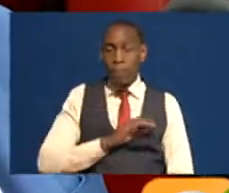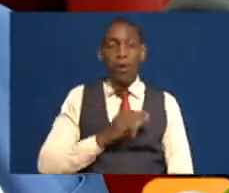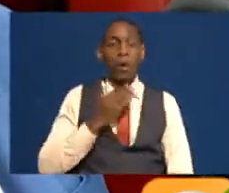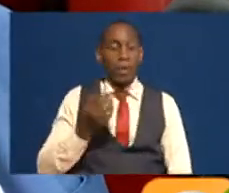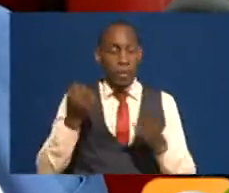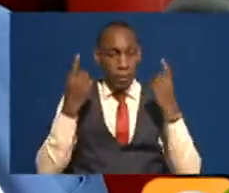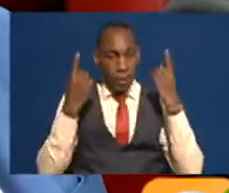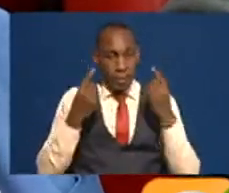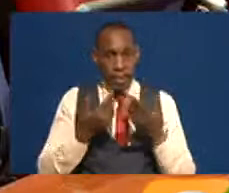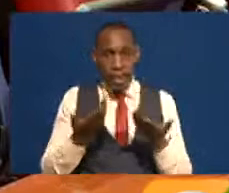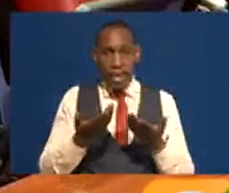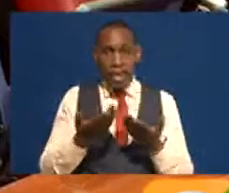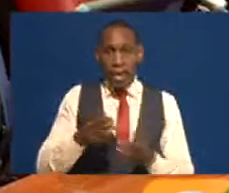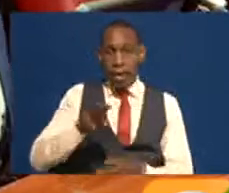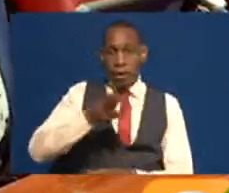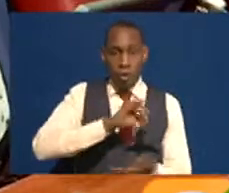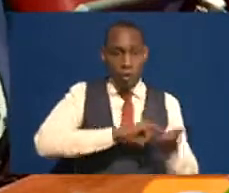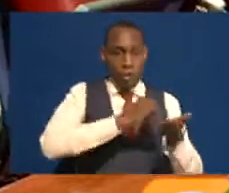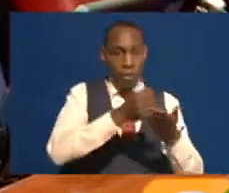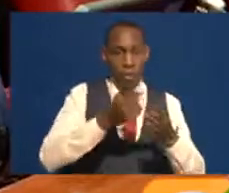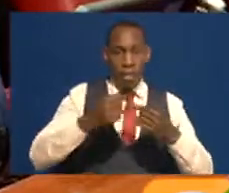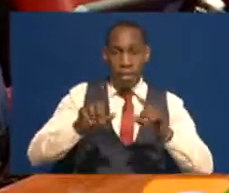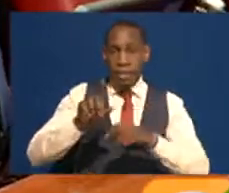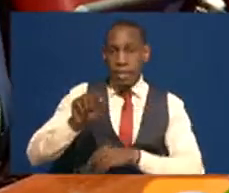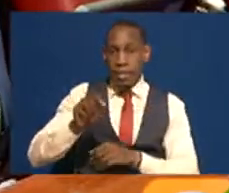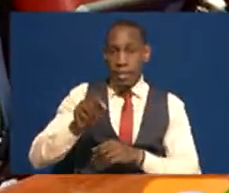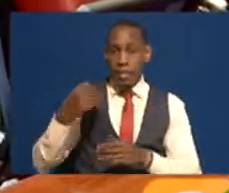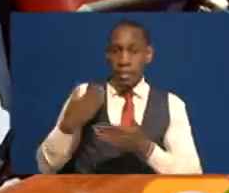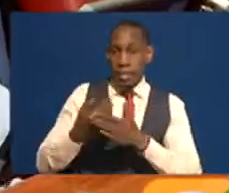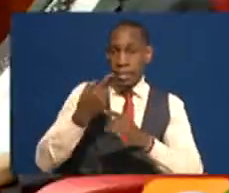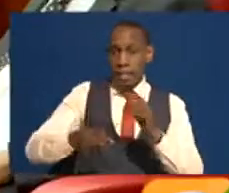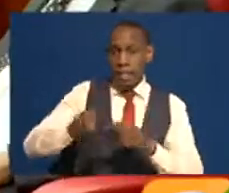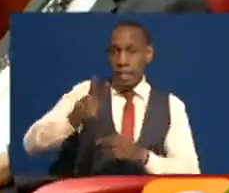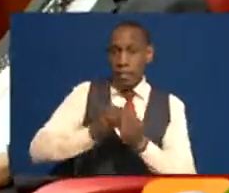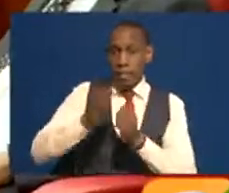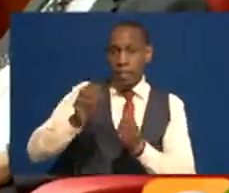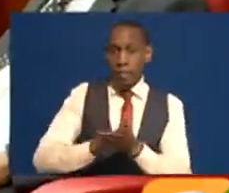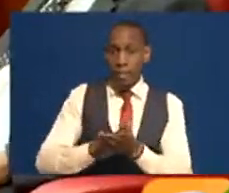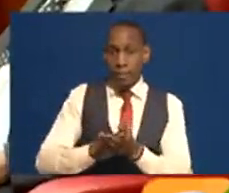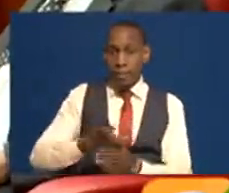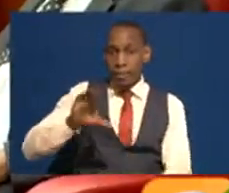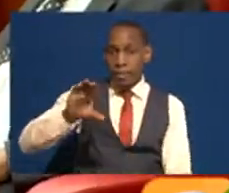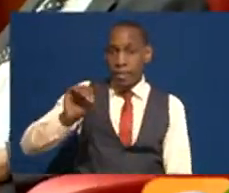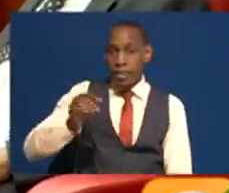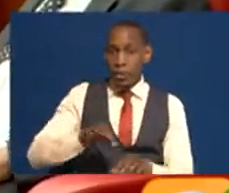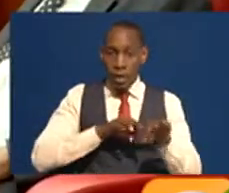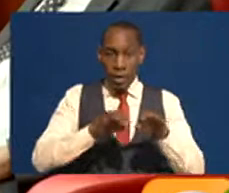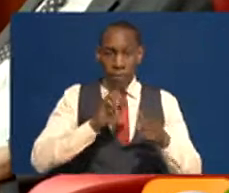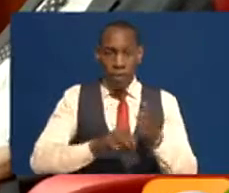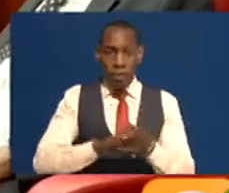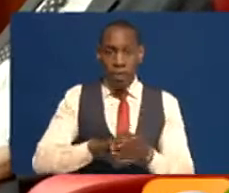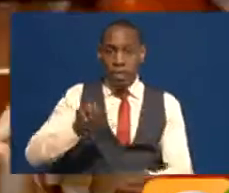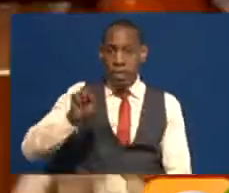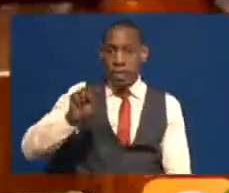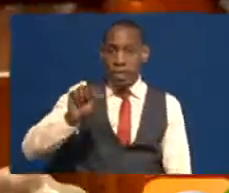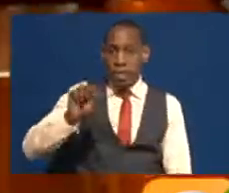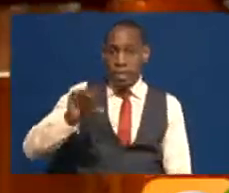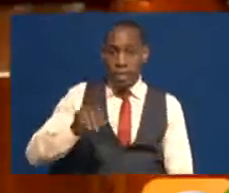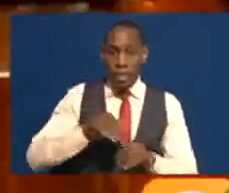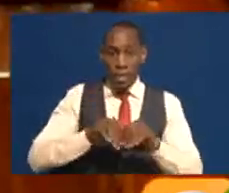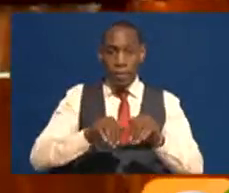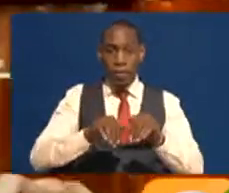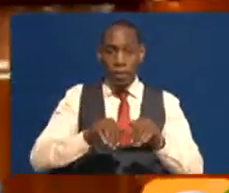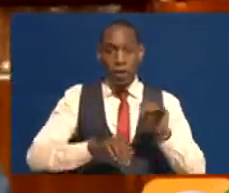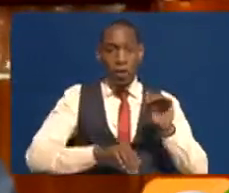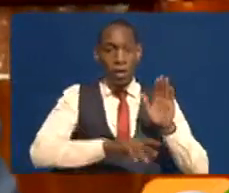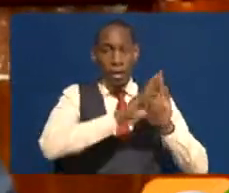to understand how Minet has been winning the tender since 2015, Macharia said the Commission followed a due process. Teachers of this